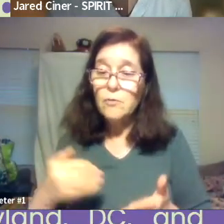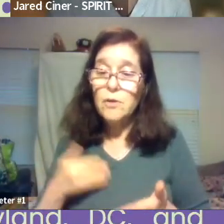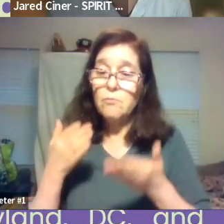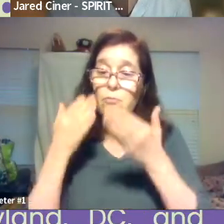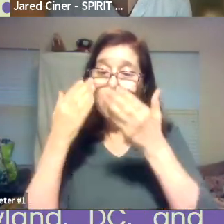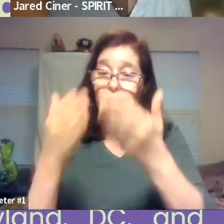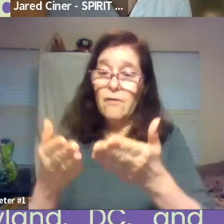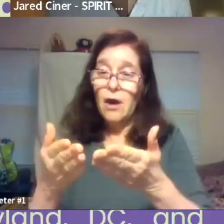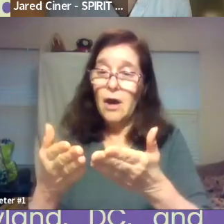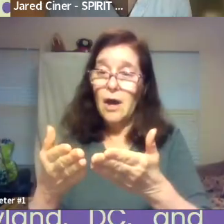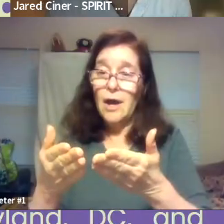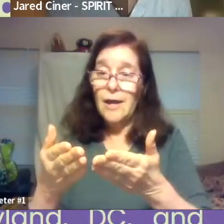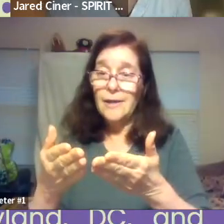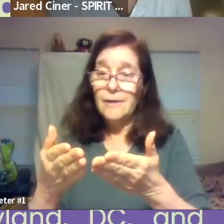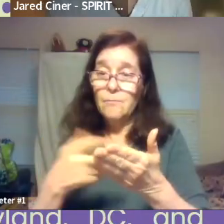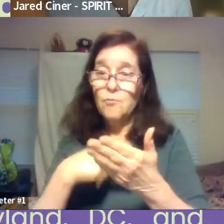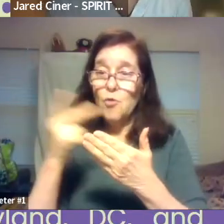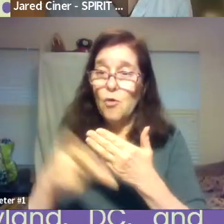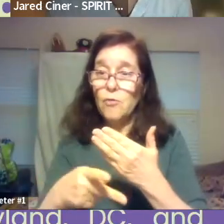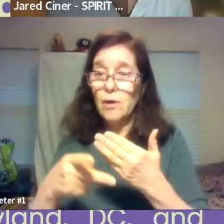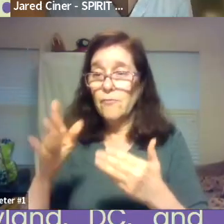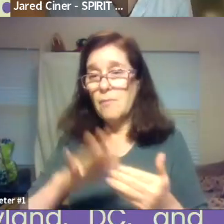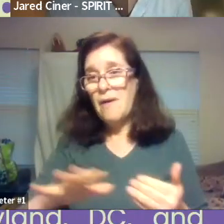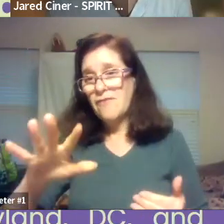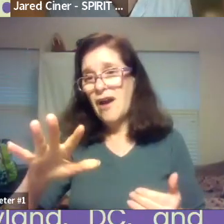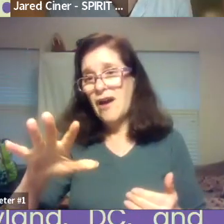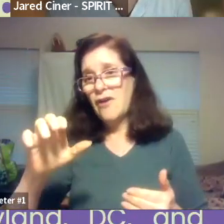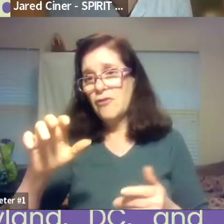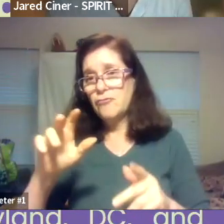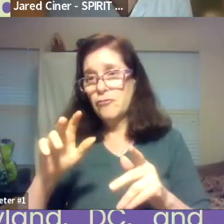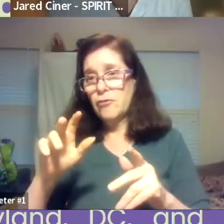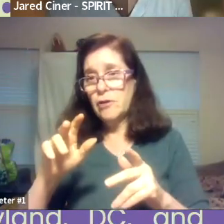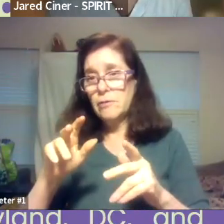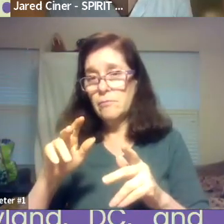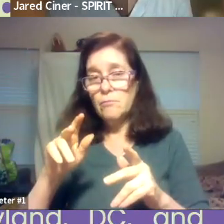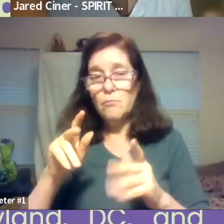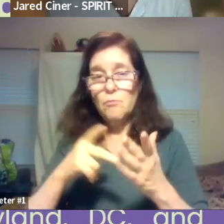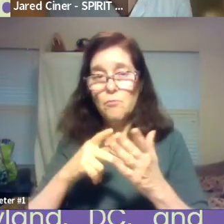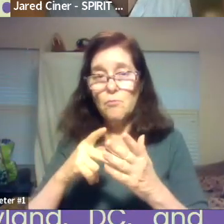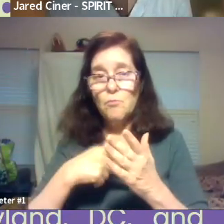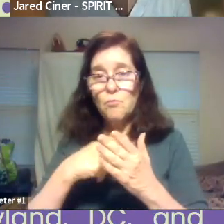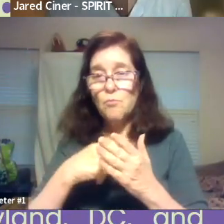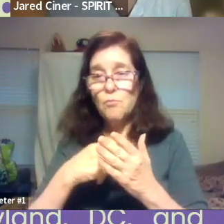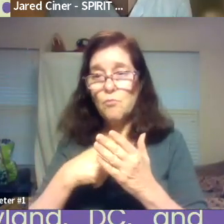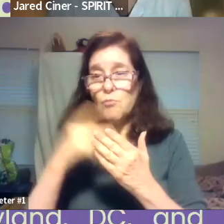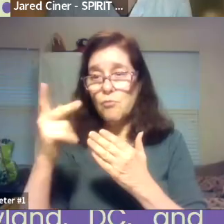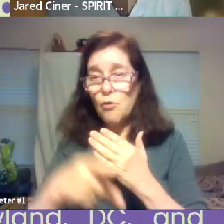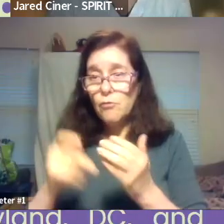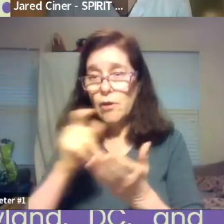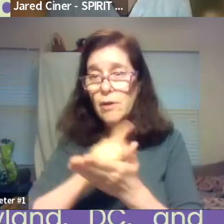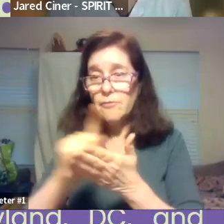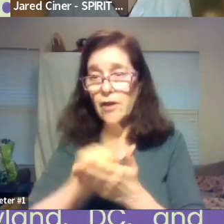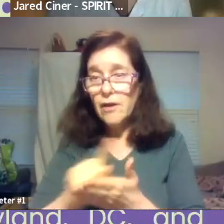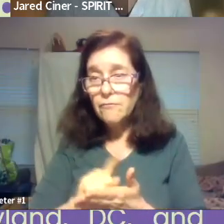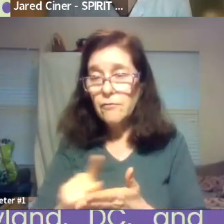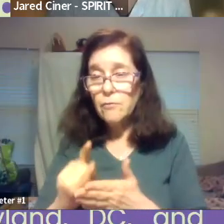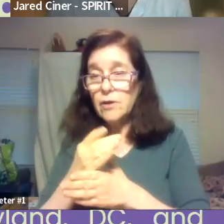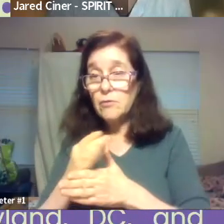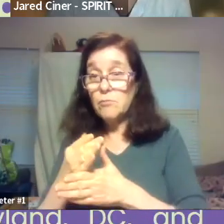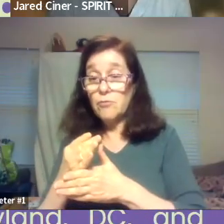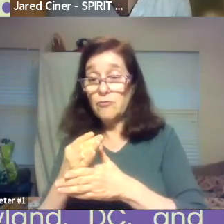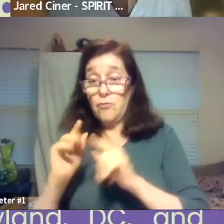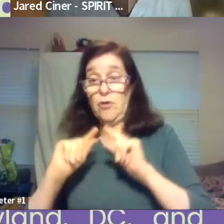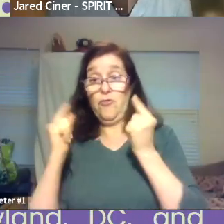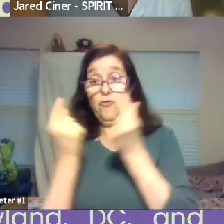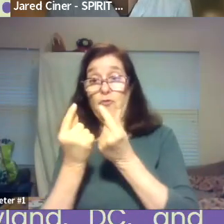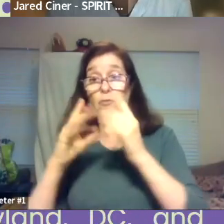about 500 people every week between our group exercise classes and our personal training